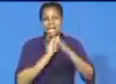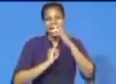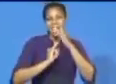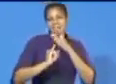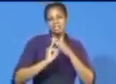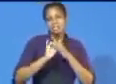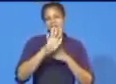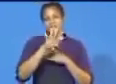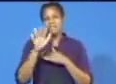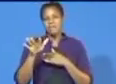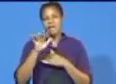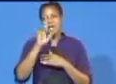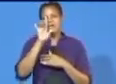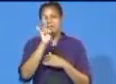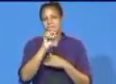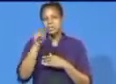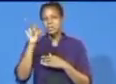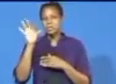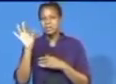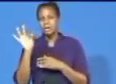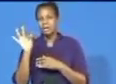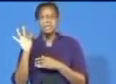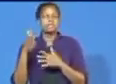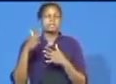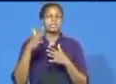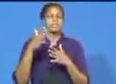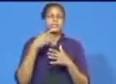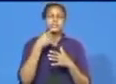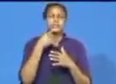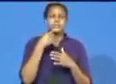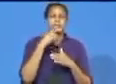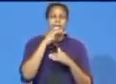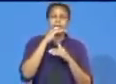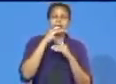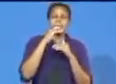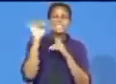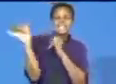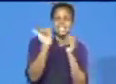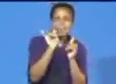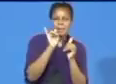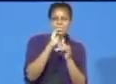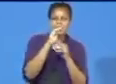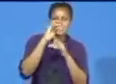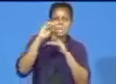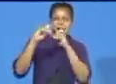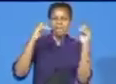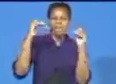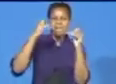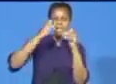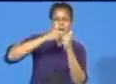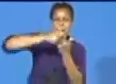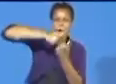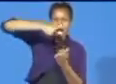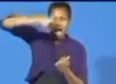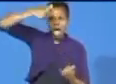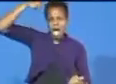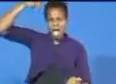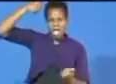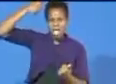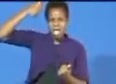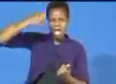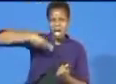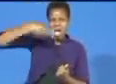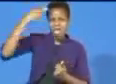said, "For as the heavens are higher than the earth, so are my thoughts and my ways higher than yours." The problem